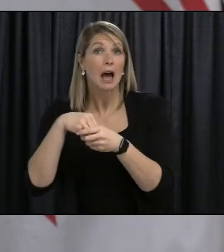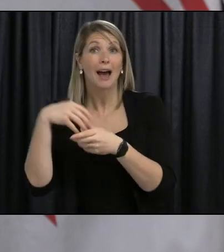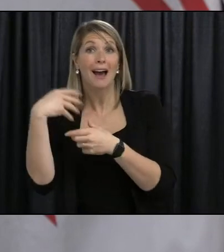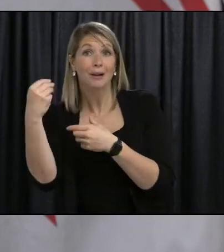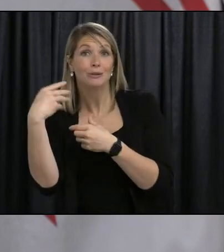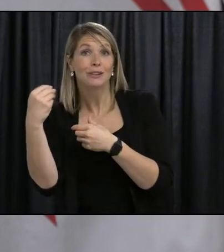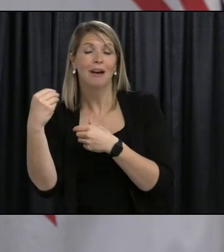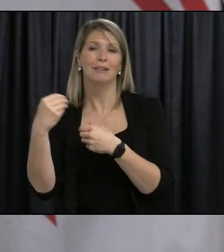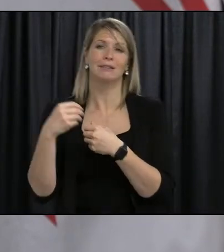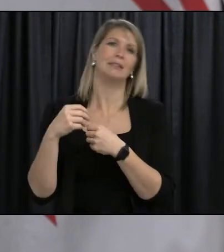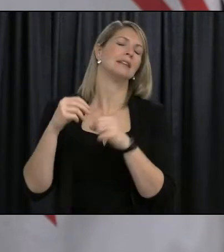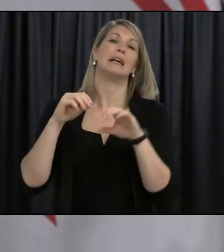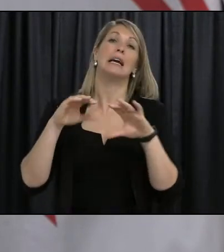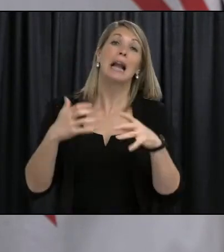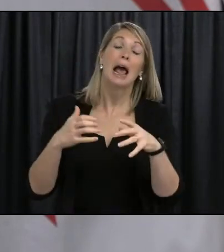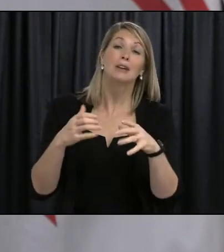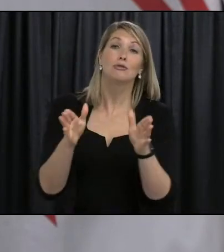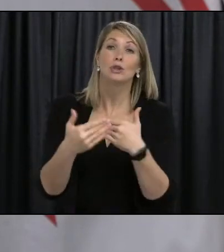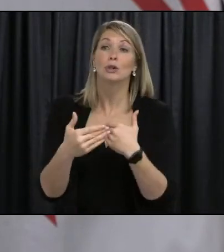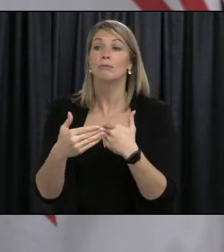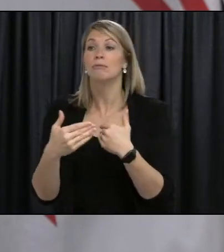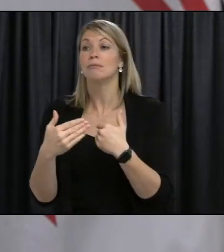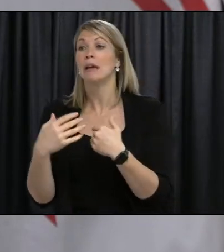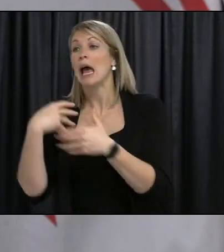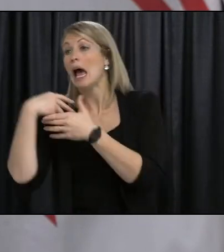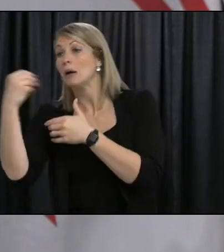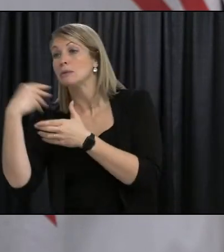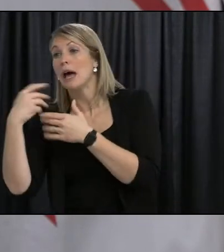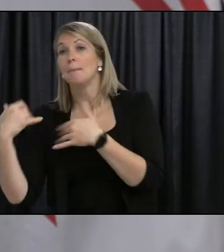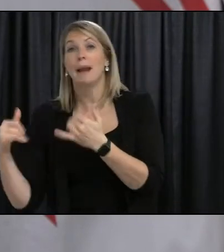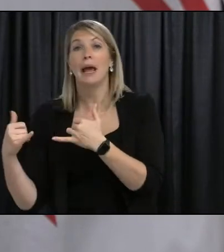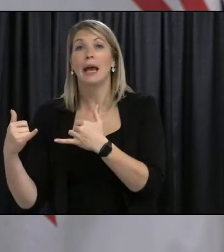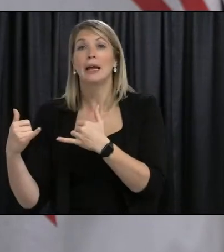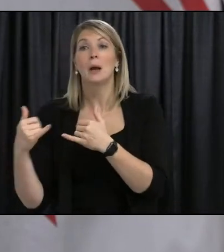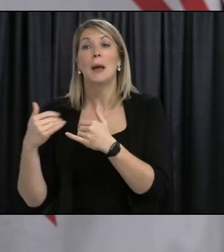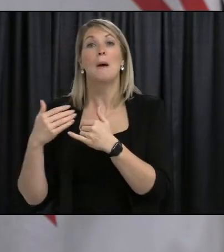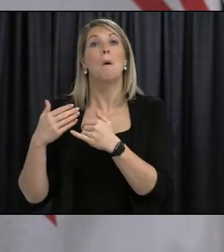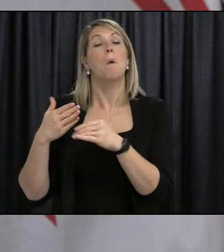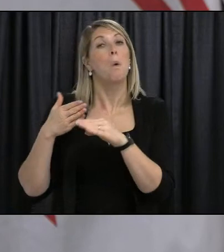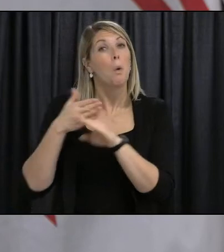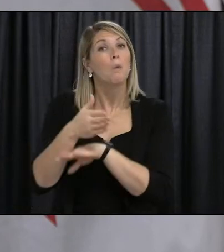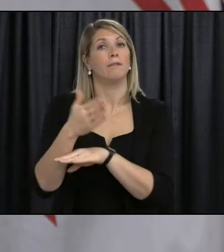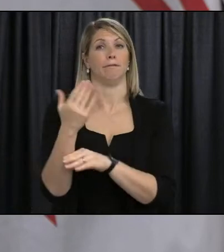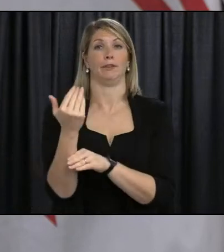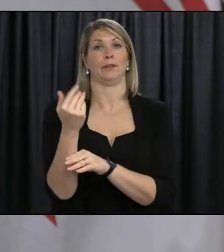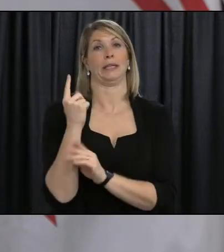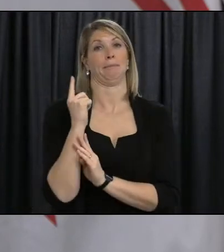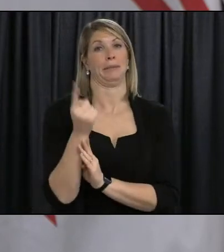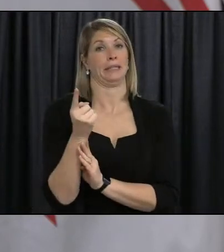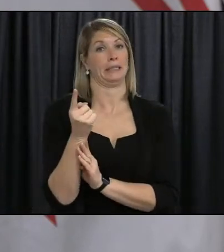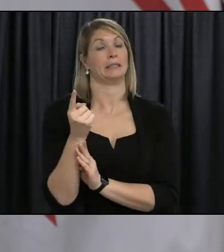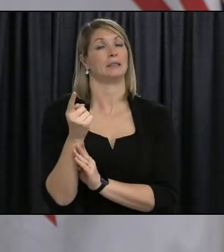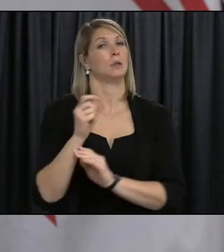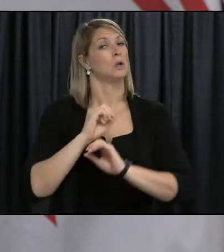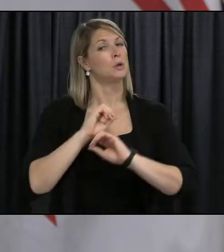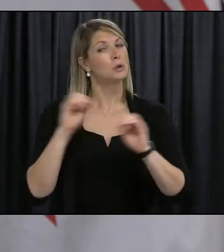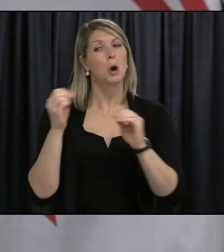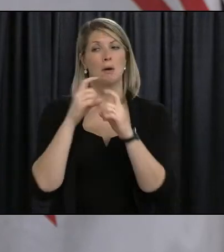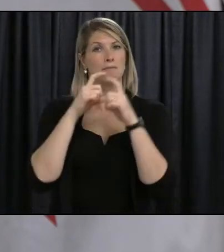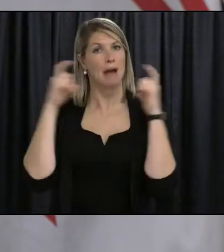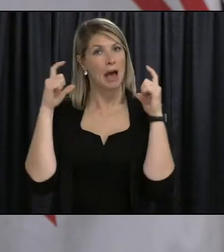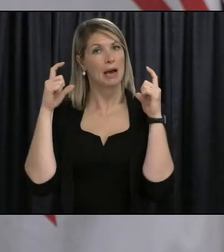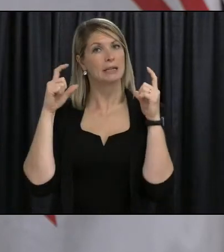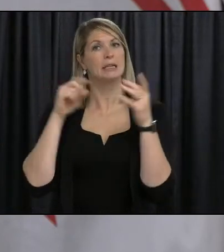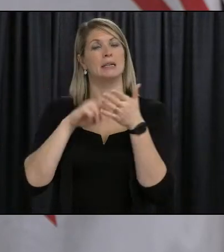have been inside in close proximity for more than 15 minutes, not wearing a mask, that sort of thing. Those would